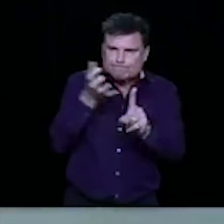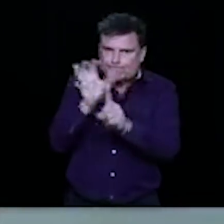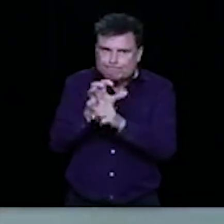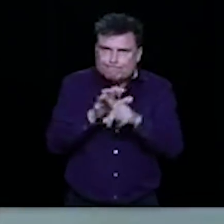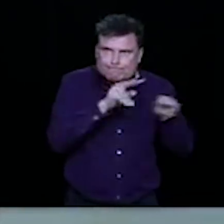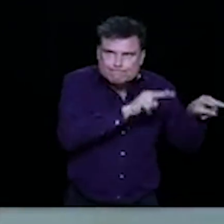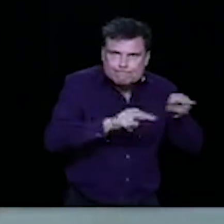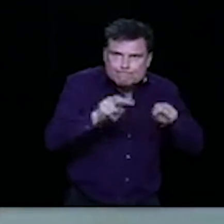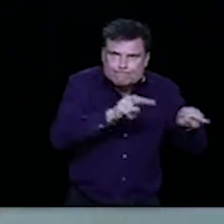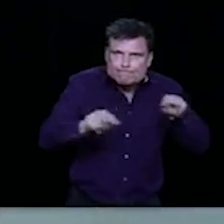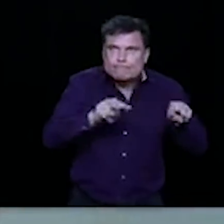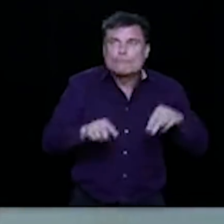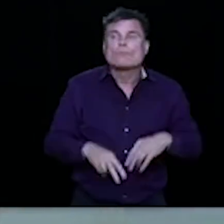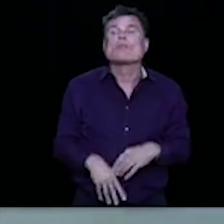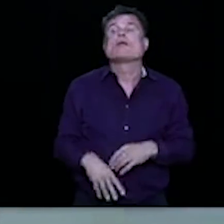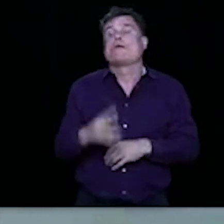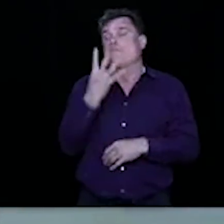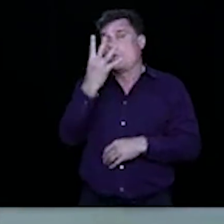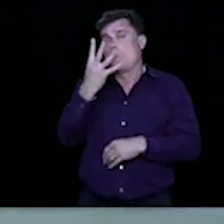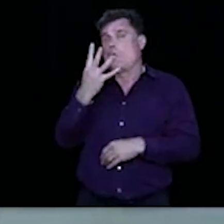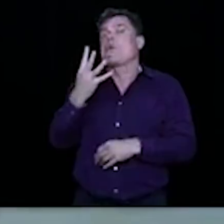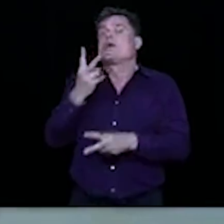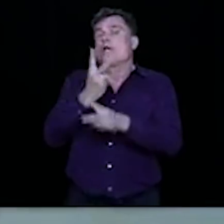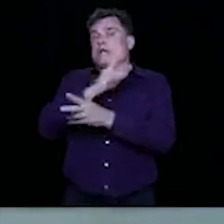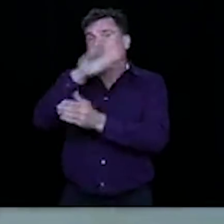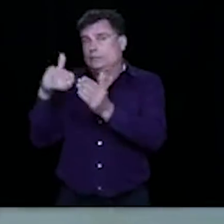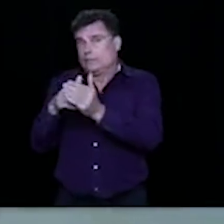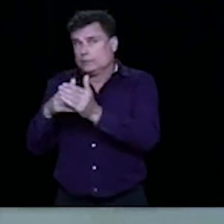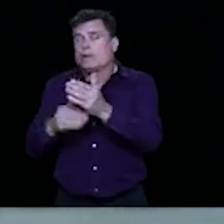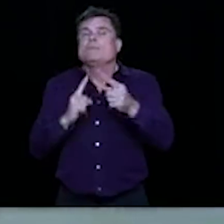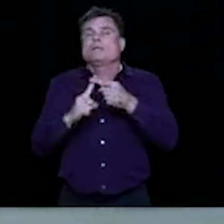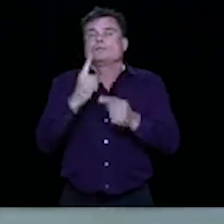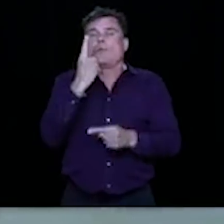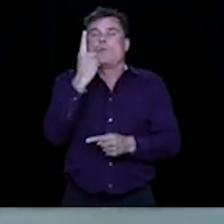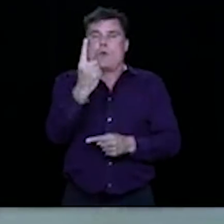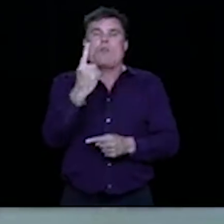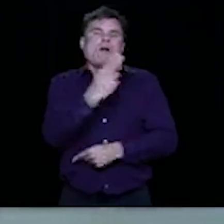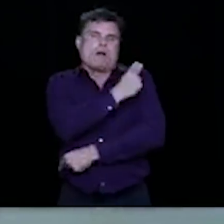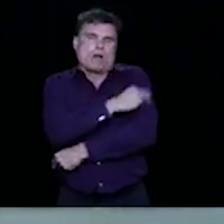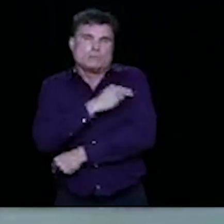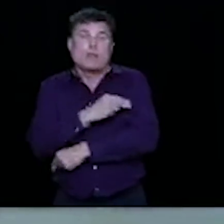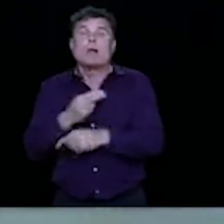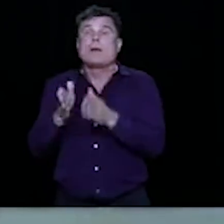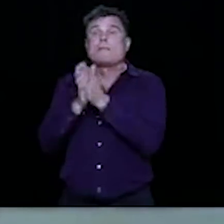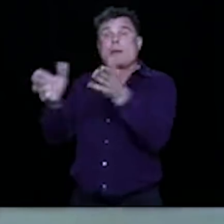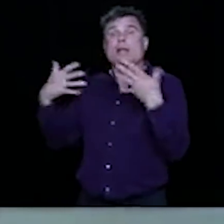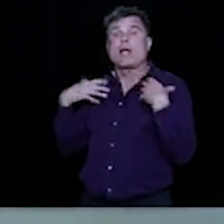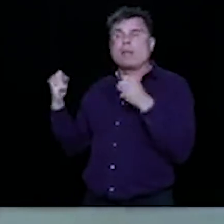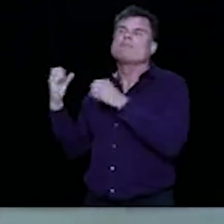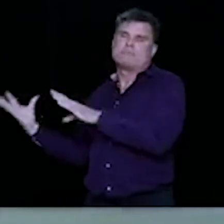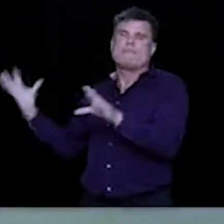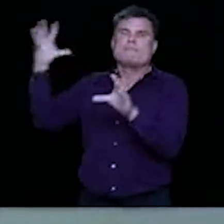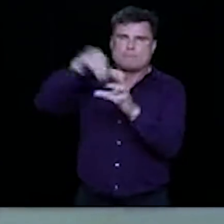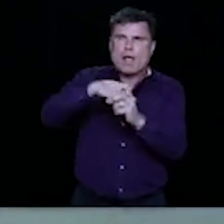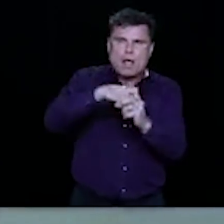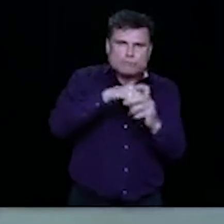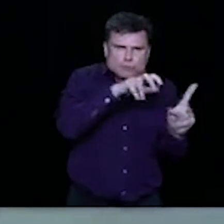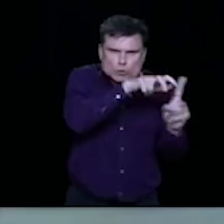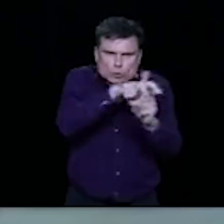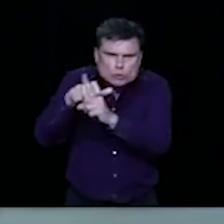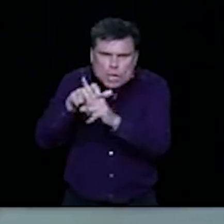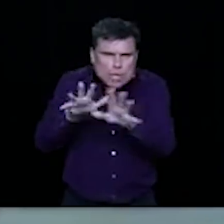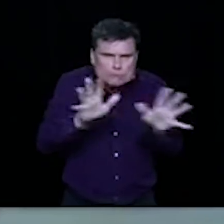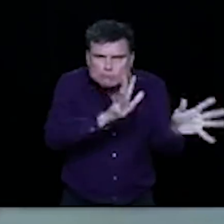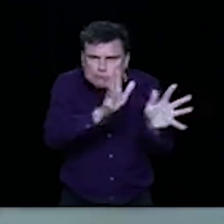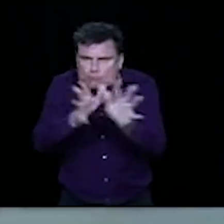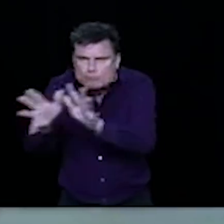and Vancouver Coastal outbreak teams are on site to help investigate and follow up on those cases. That leaves